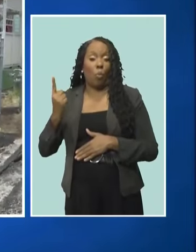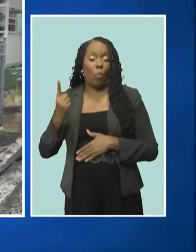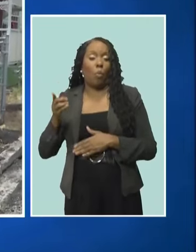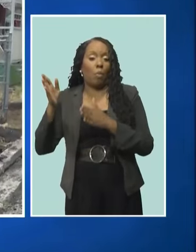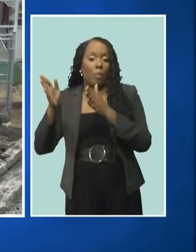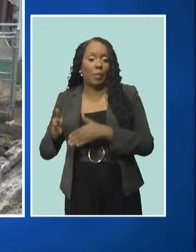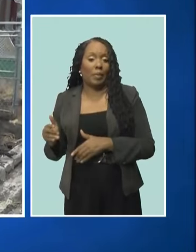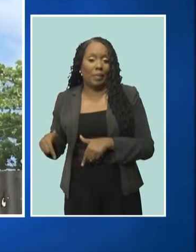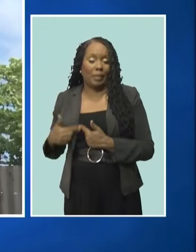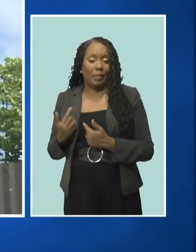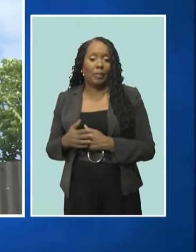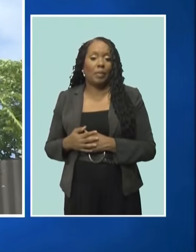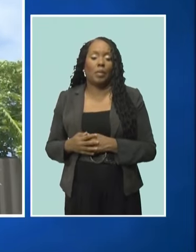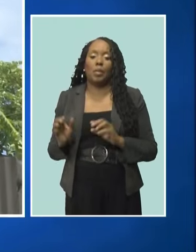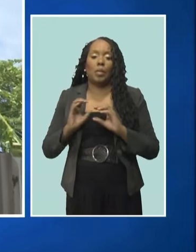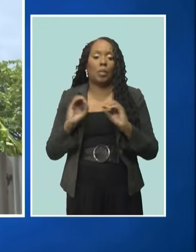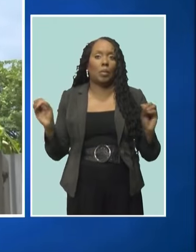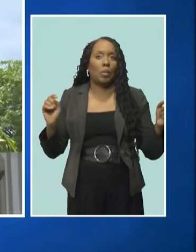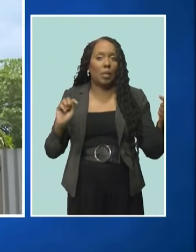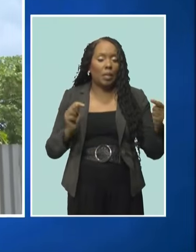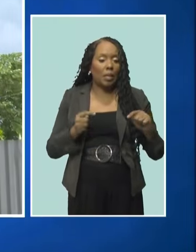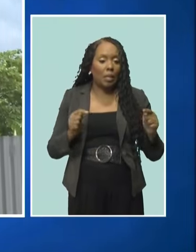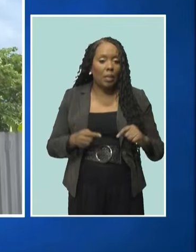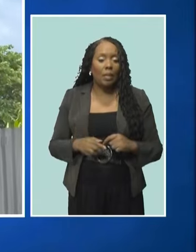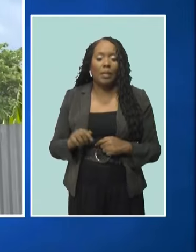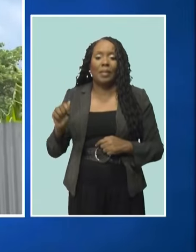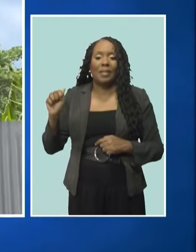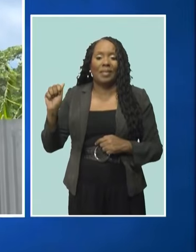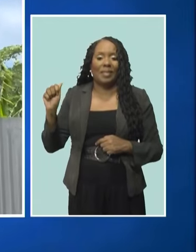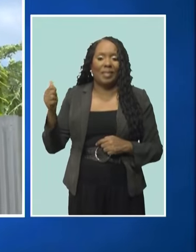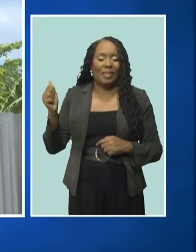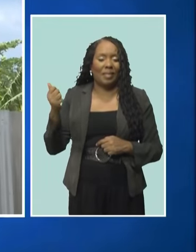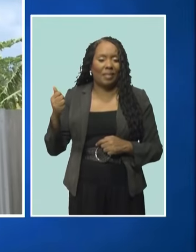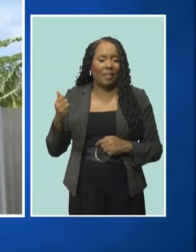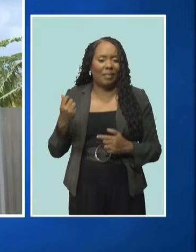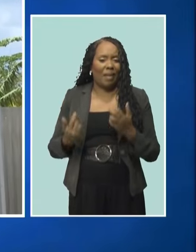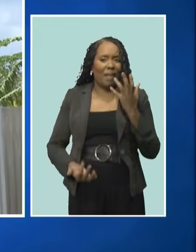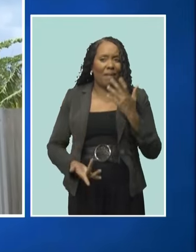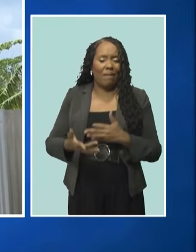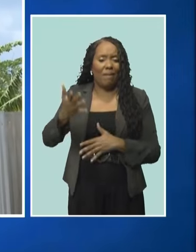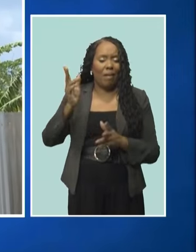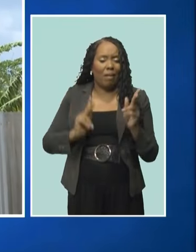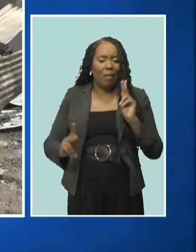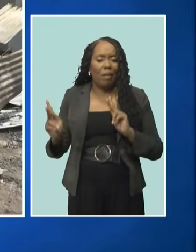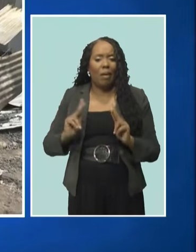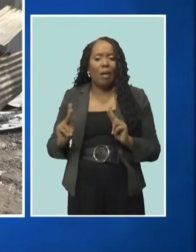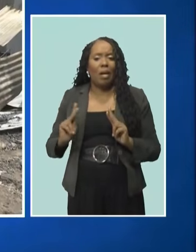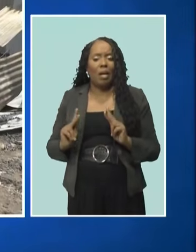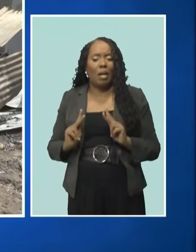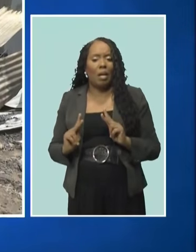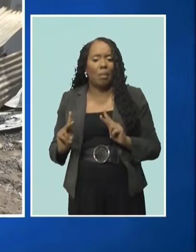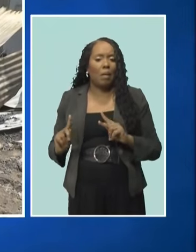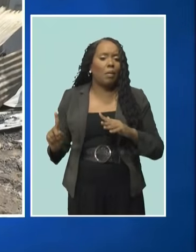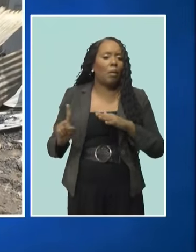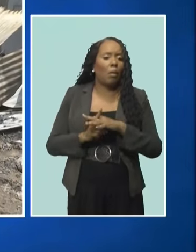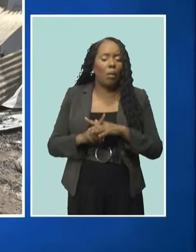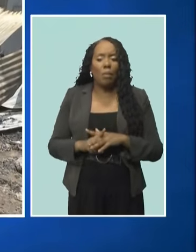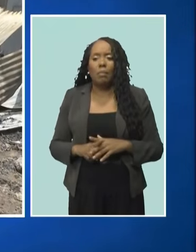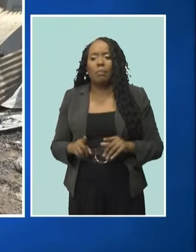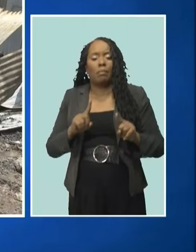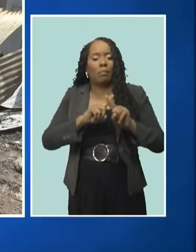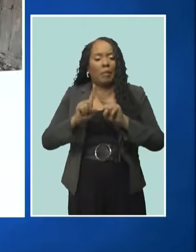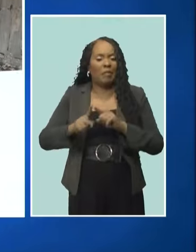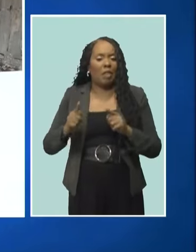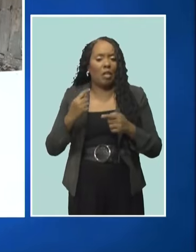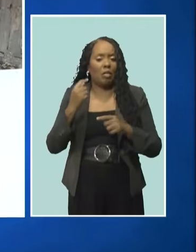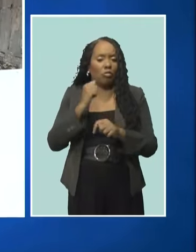were reported, and two water appliances and 10 fire officers under the command of Divisional Fire Officer Marlon Spall responded to